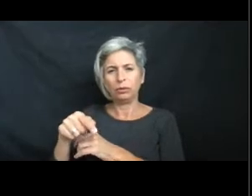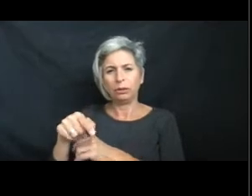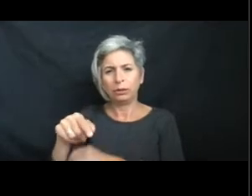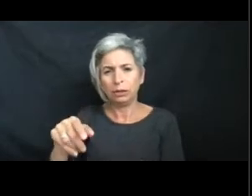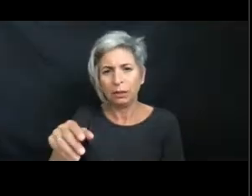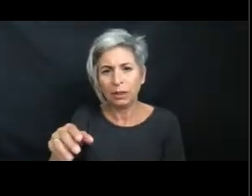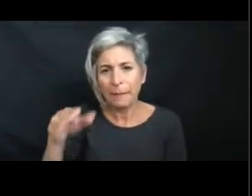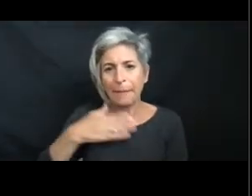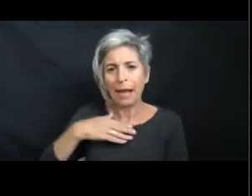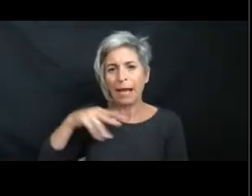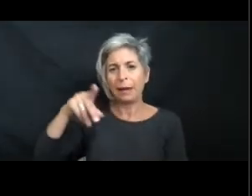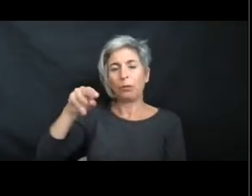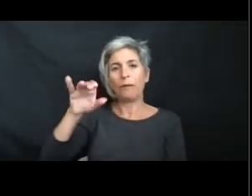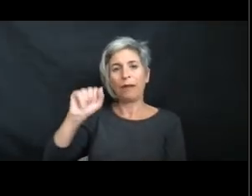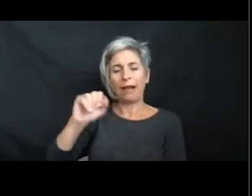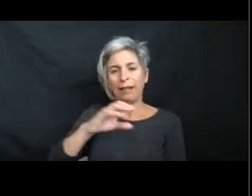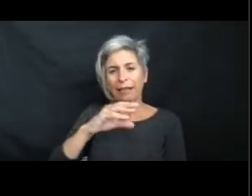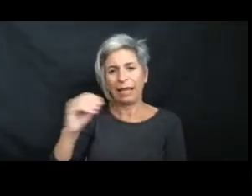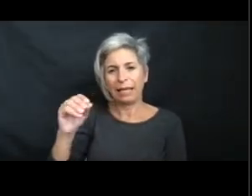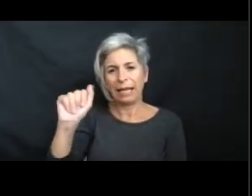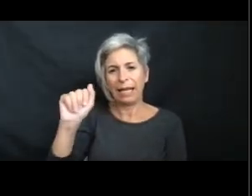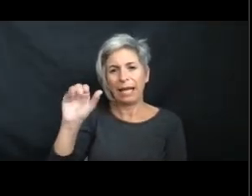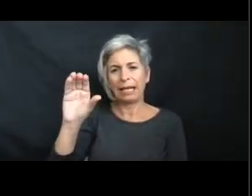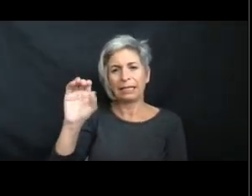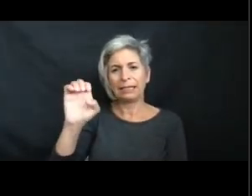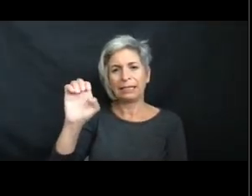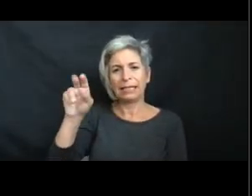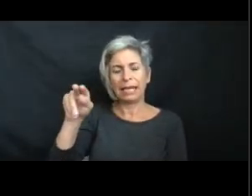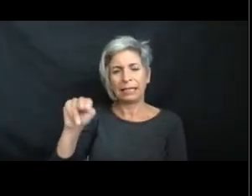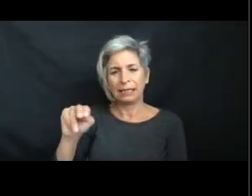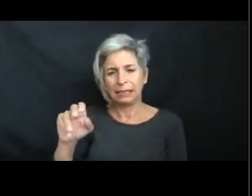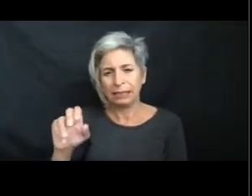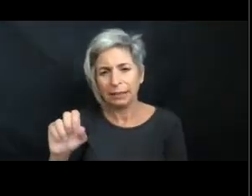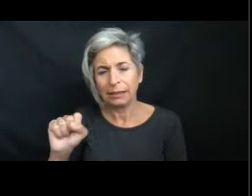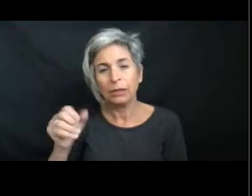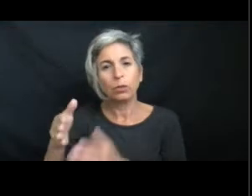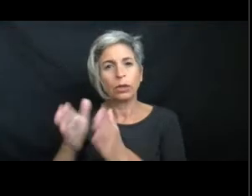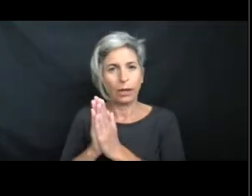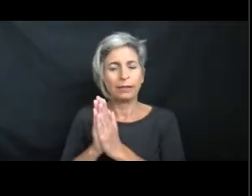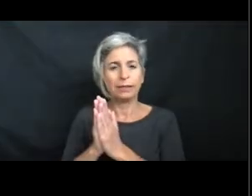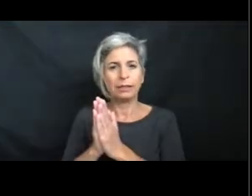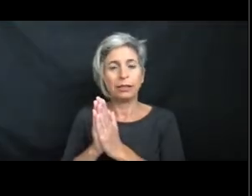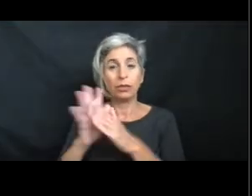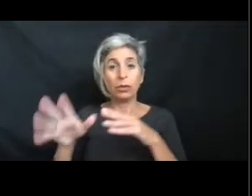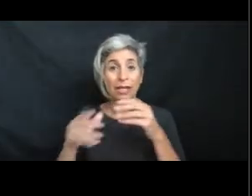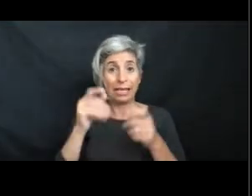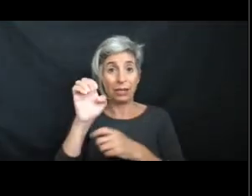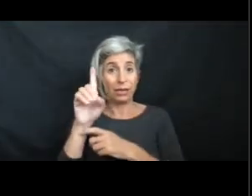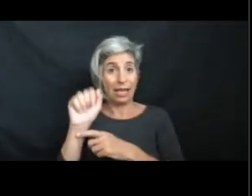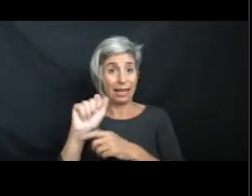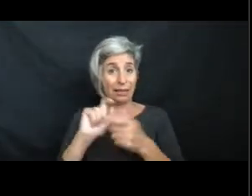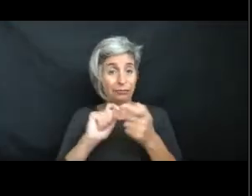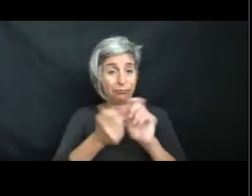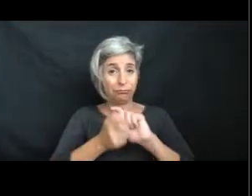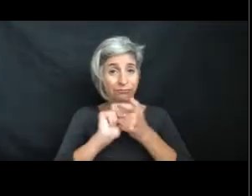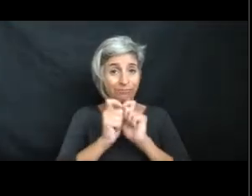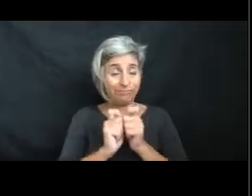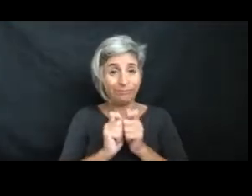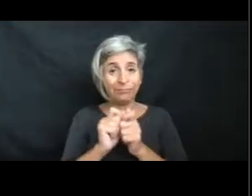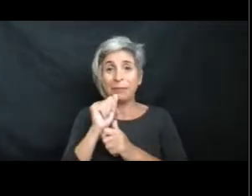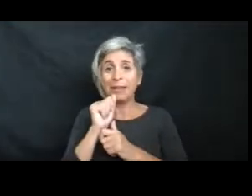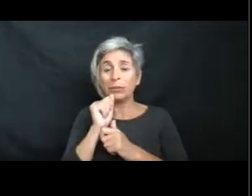is under admin, here you can edit your email, edit your phone number, edit your password. You can take care of